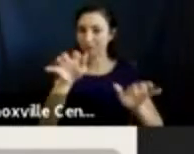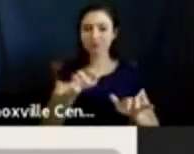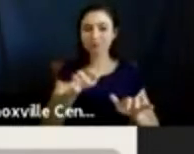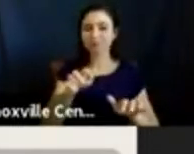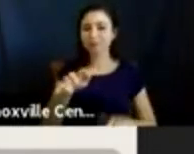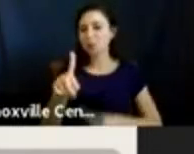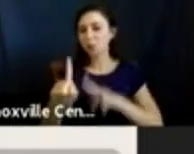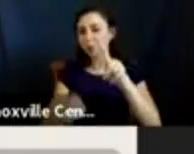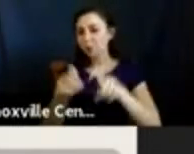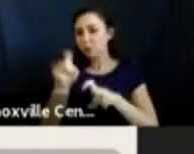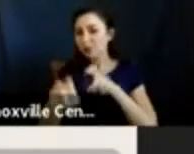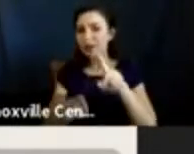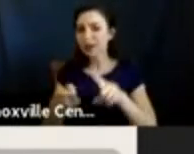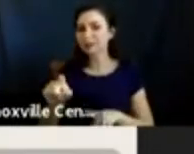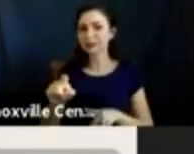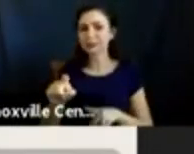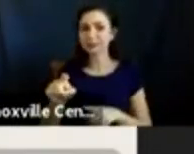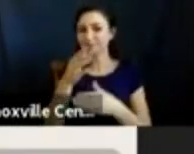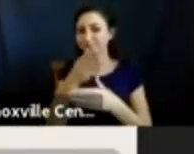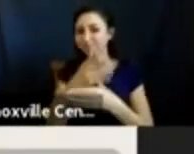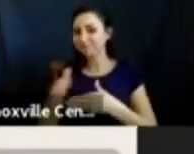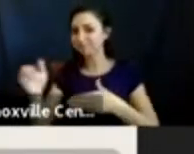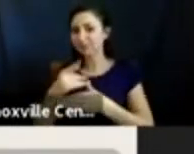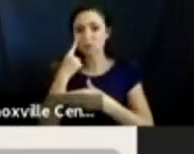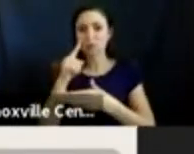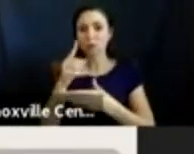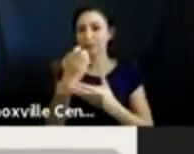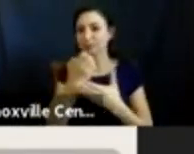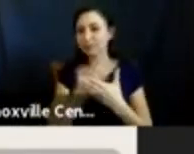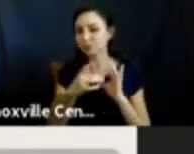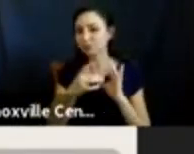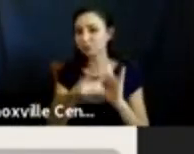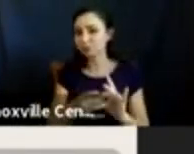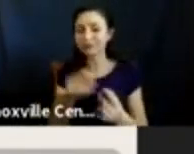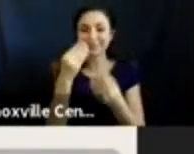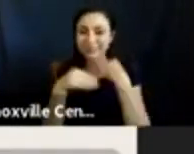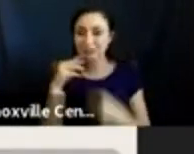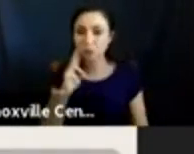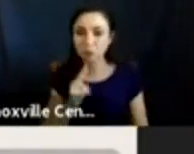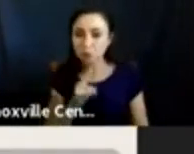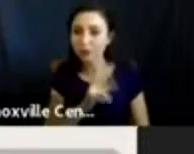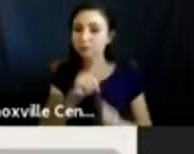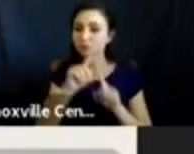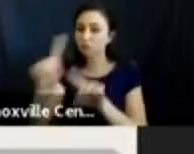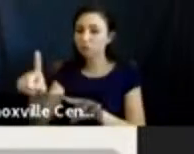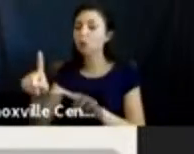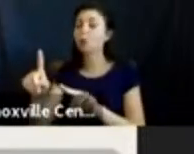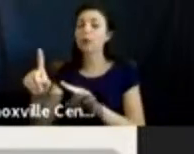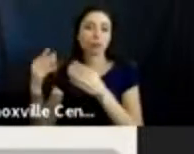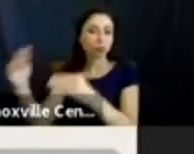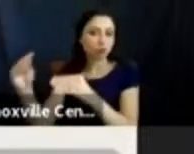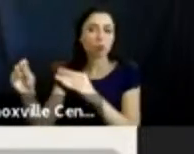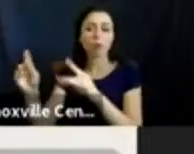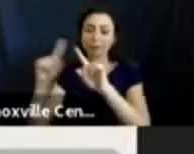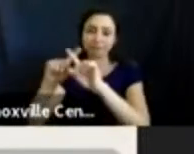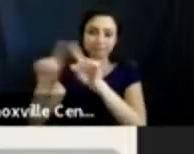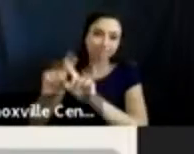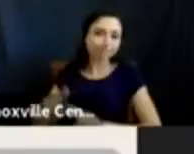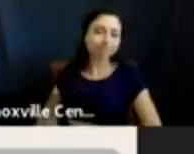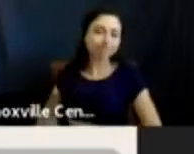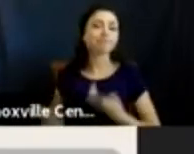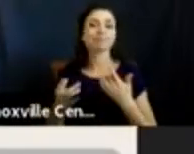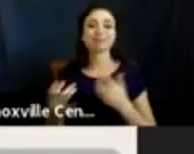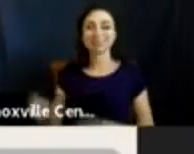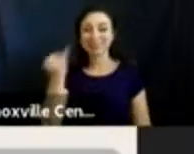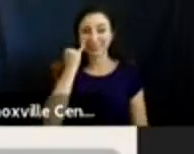of economic related activities, such as eating at dine-in restaurants, going to department stores, et cetera. And if this was the